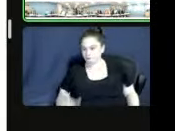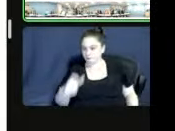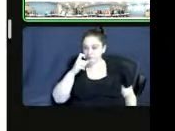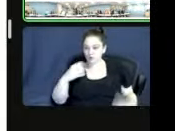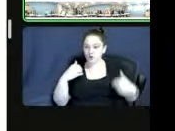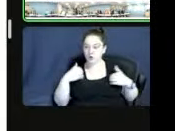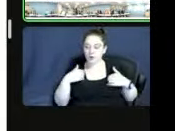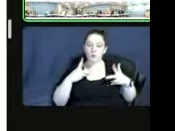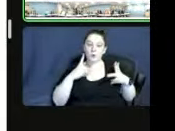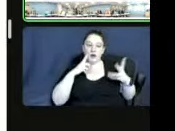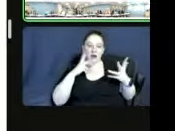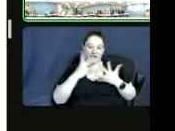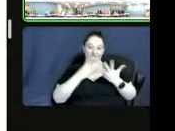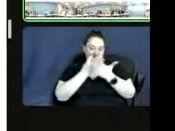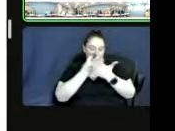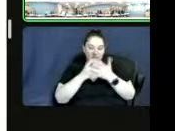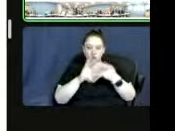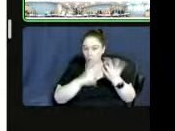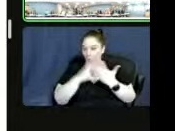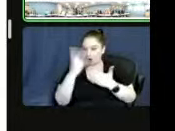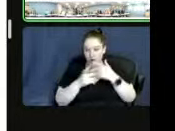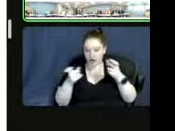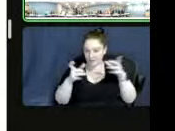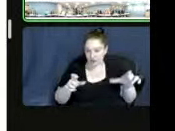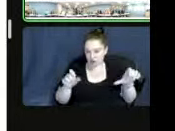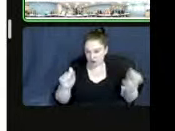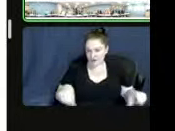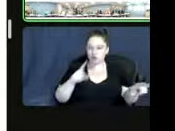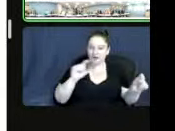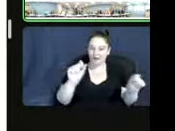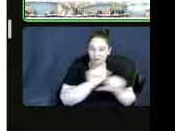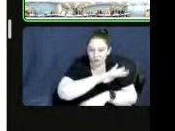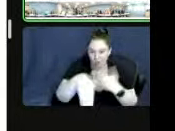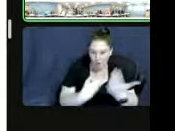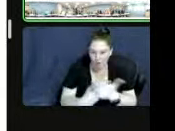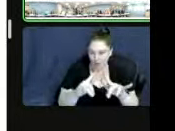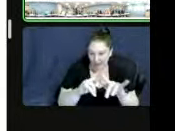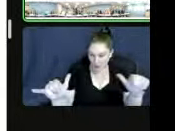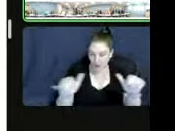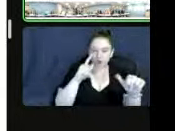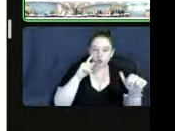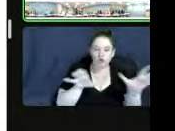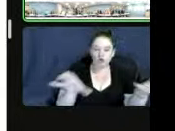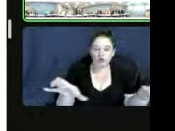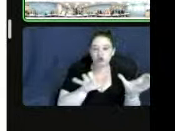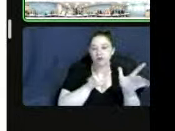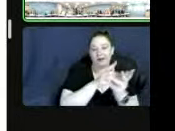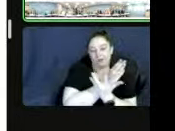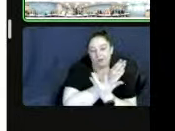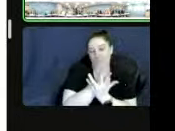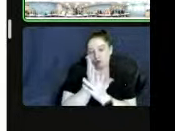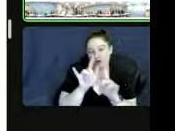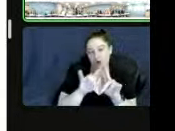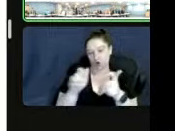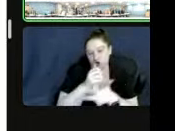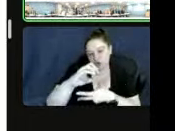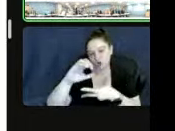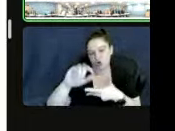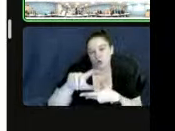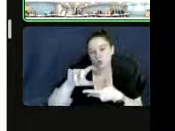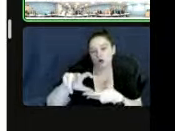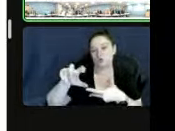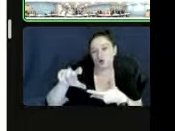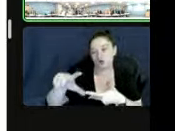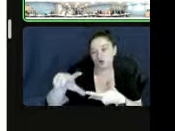management capacity to do it all at once. So we're issuing it in three tranches, three issuances. So $100 million, $100 million,